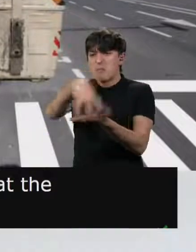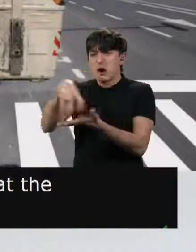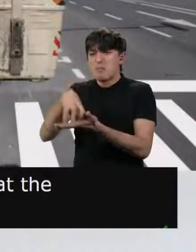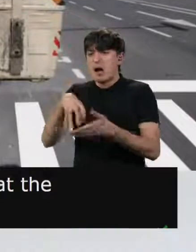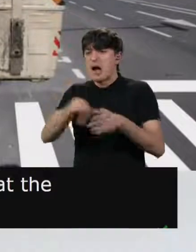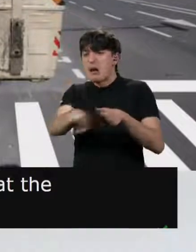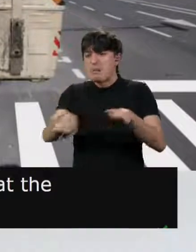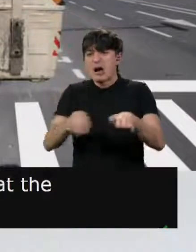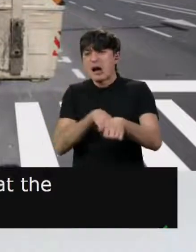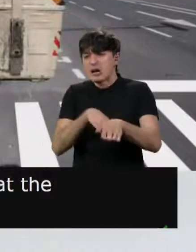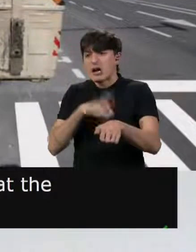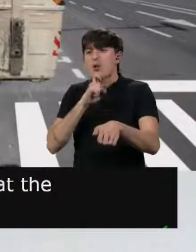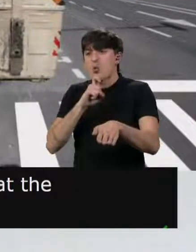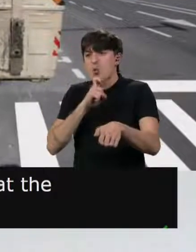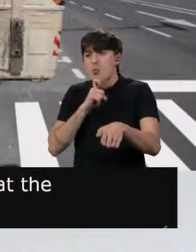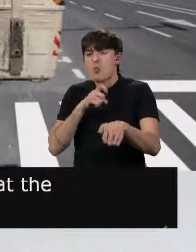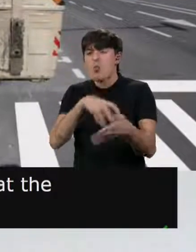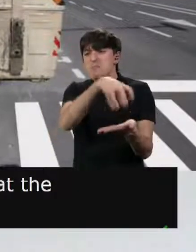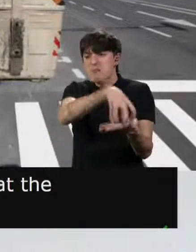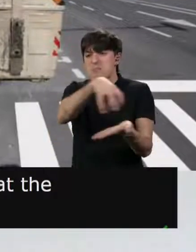inclusion of